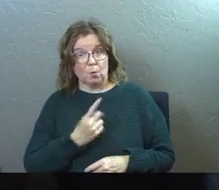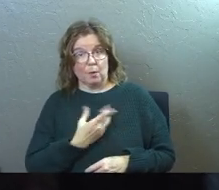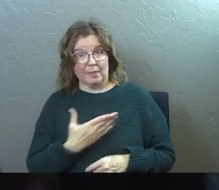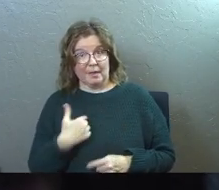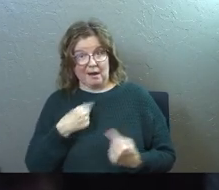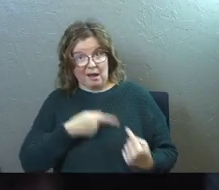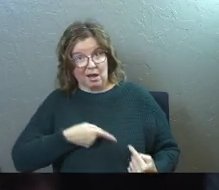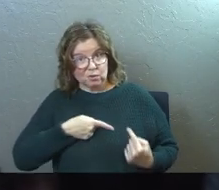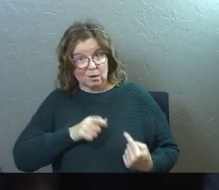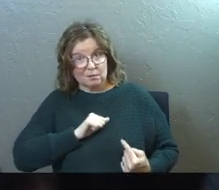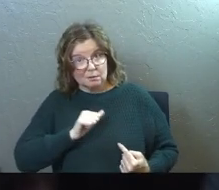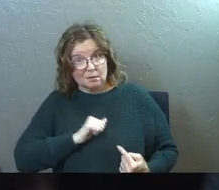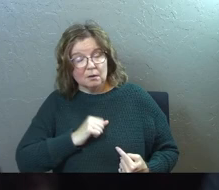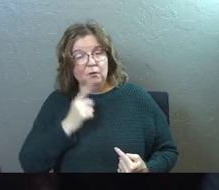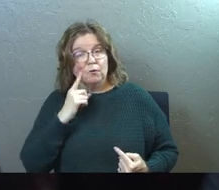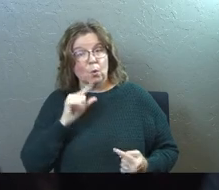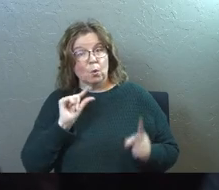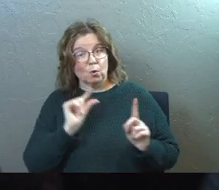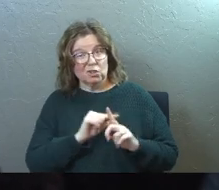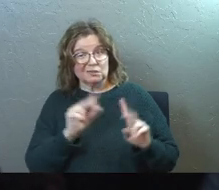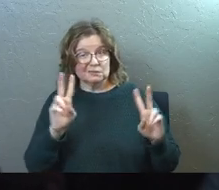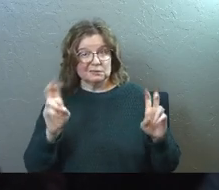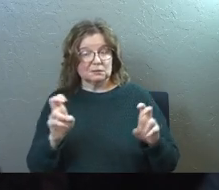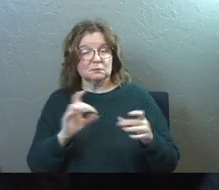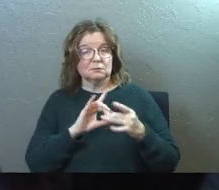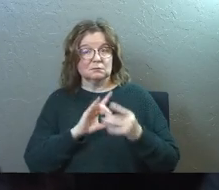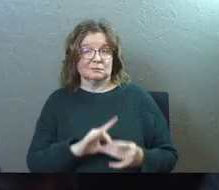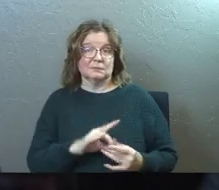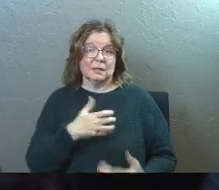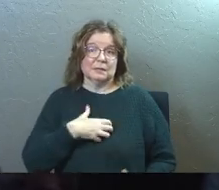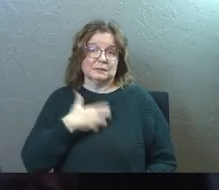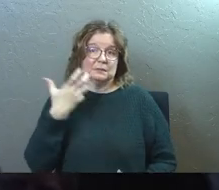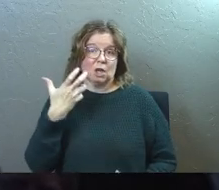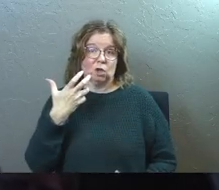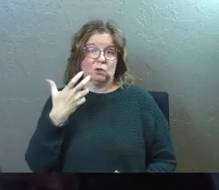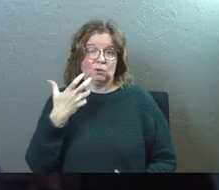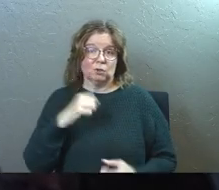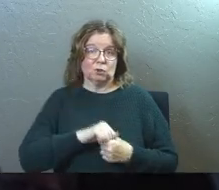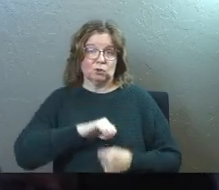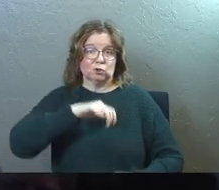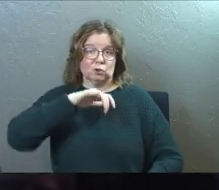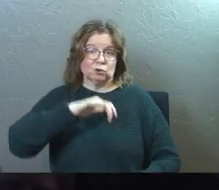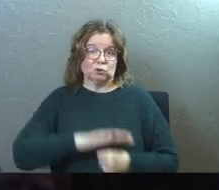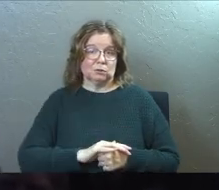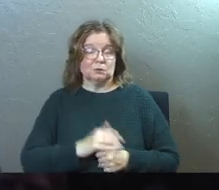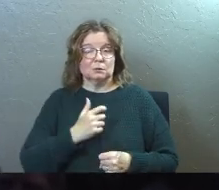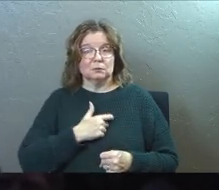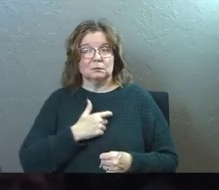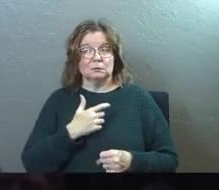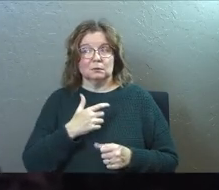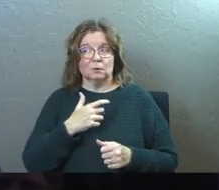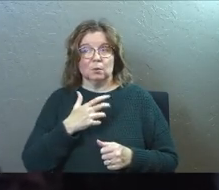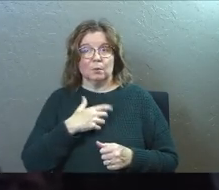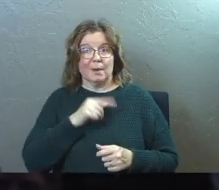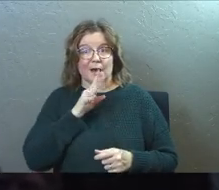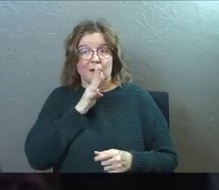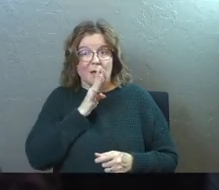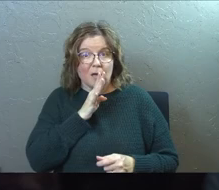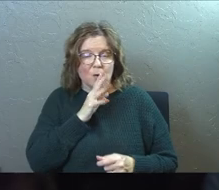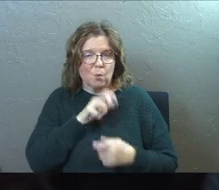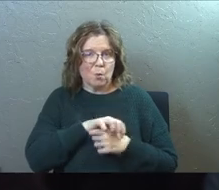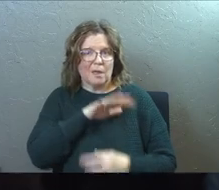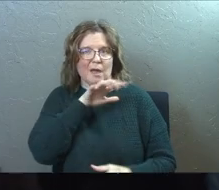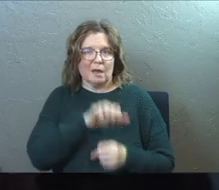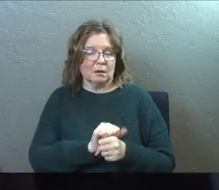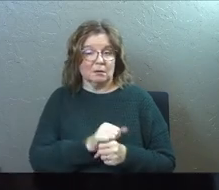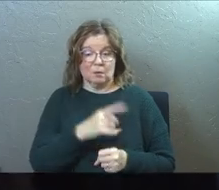things that I struggle with when it comes to words is anger. A lot of my words have come in my years with anger behind them.